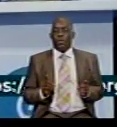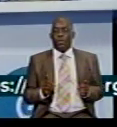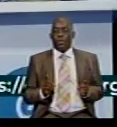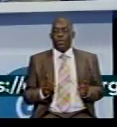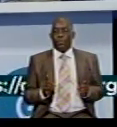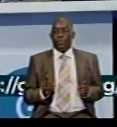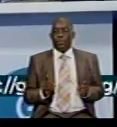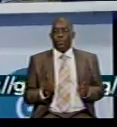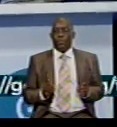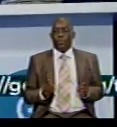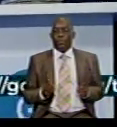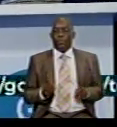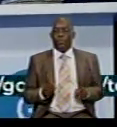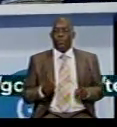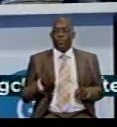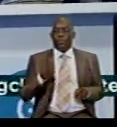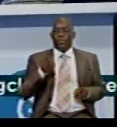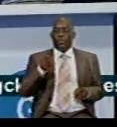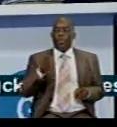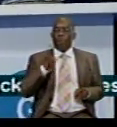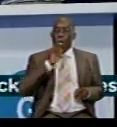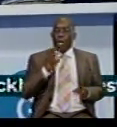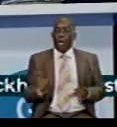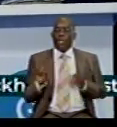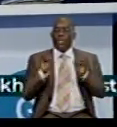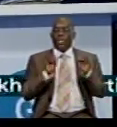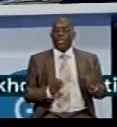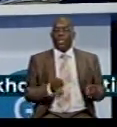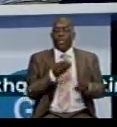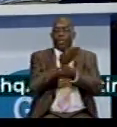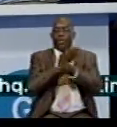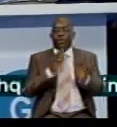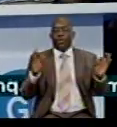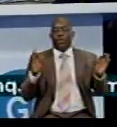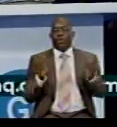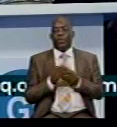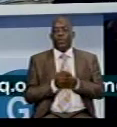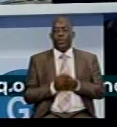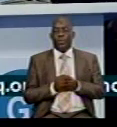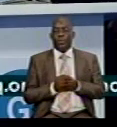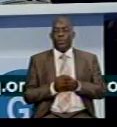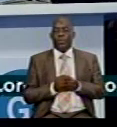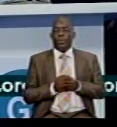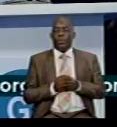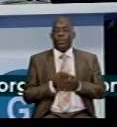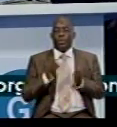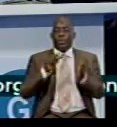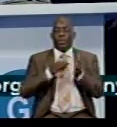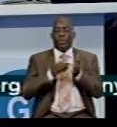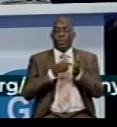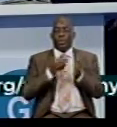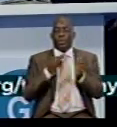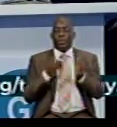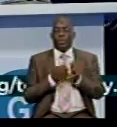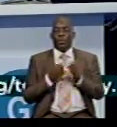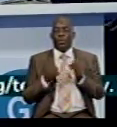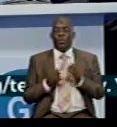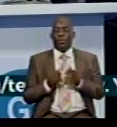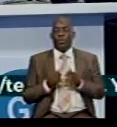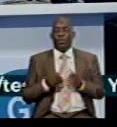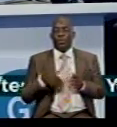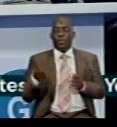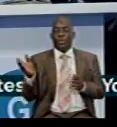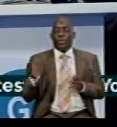You are set free. Vous êtes libéré. Check it there. Examinez-vous.